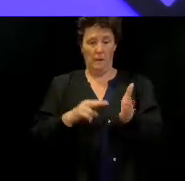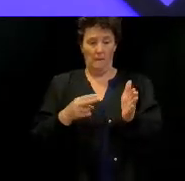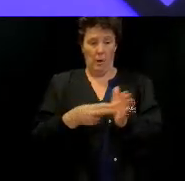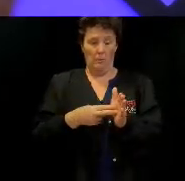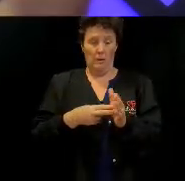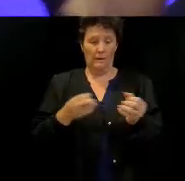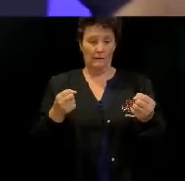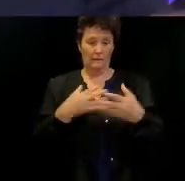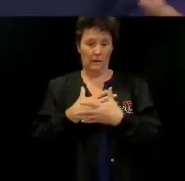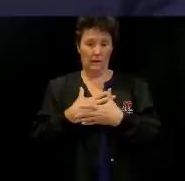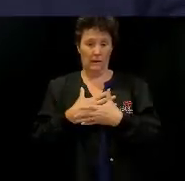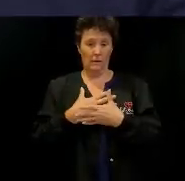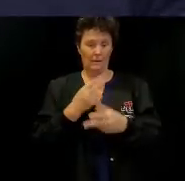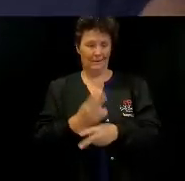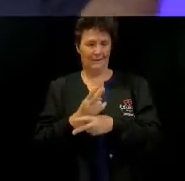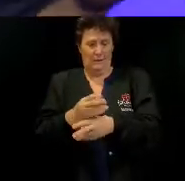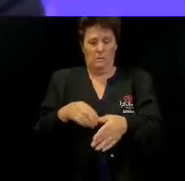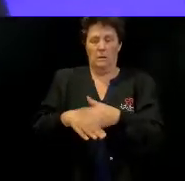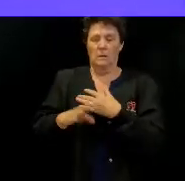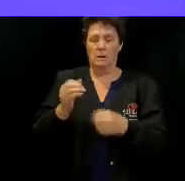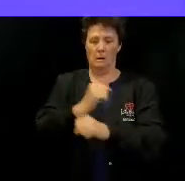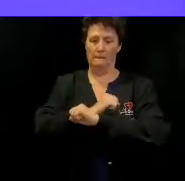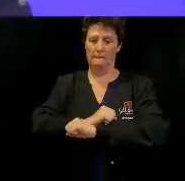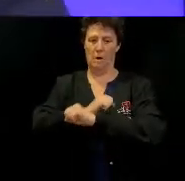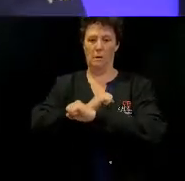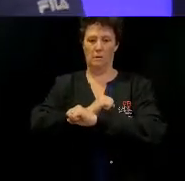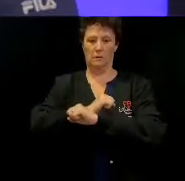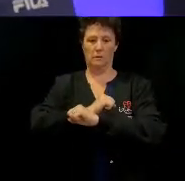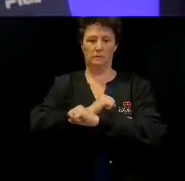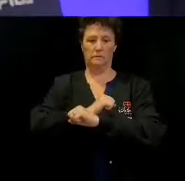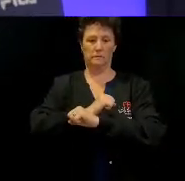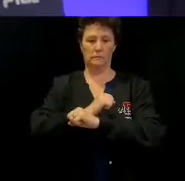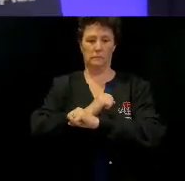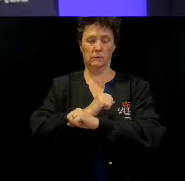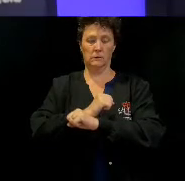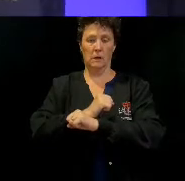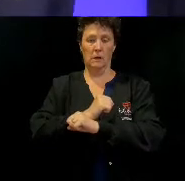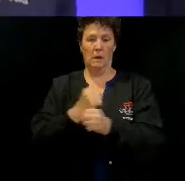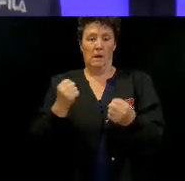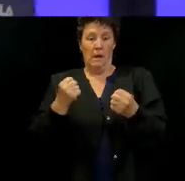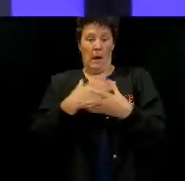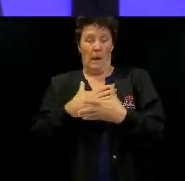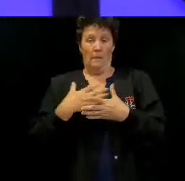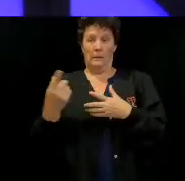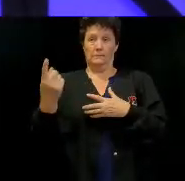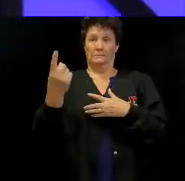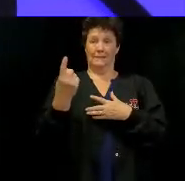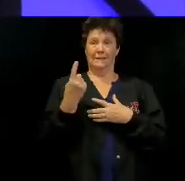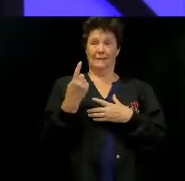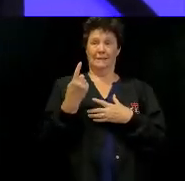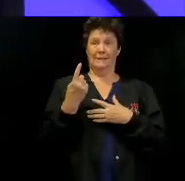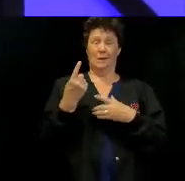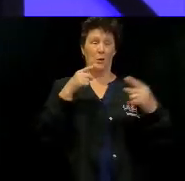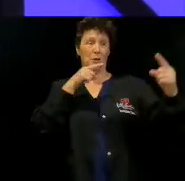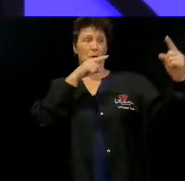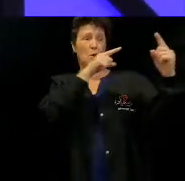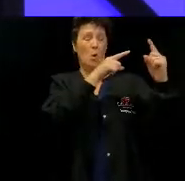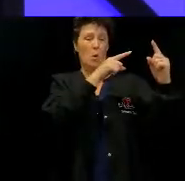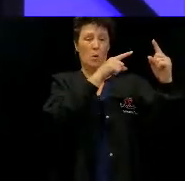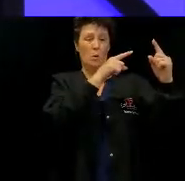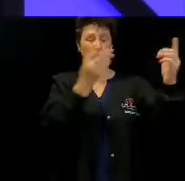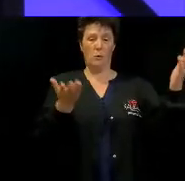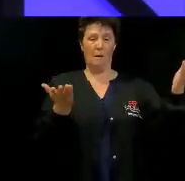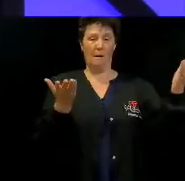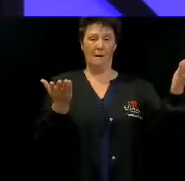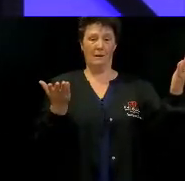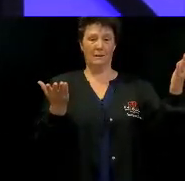to take us in bondage, to take us captive. So when fear comes, its goal is to take you